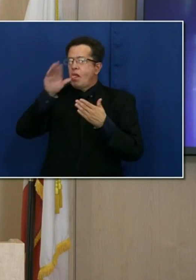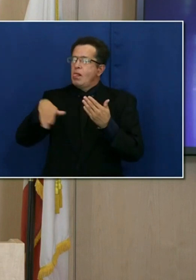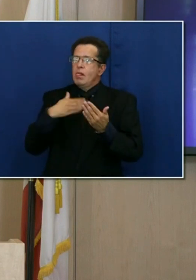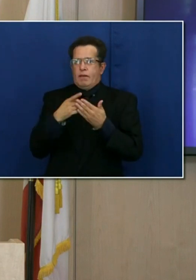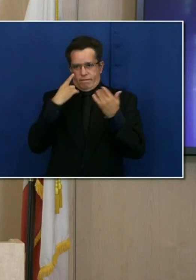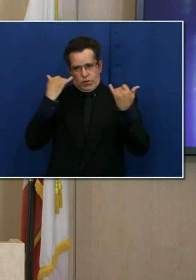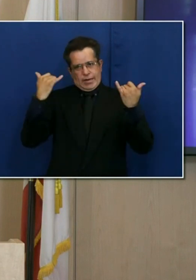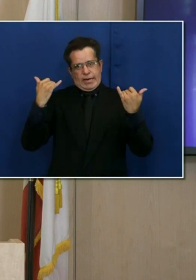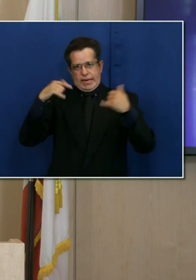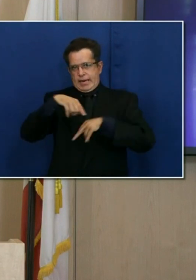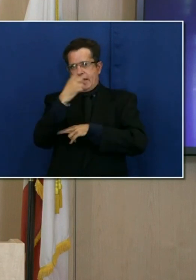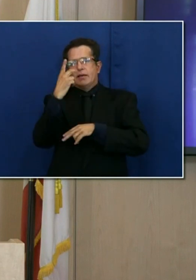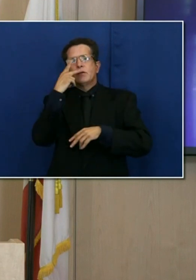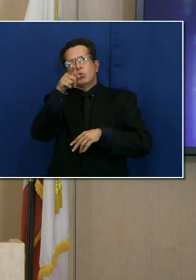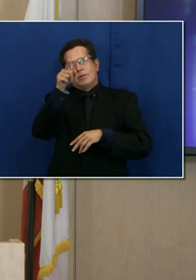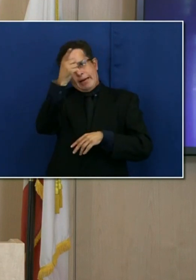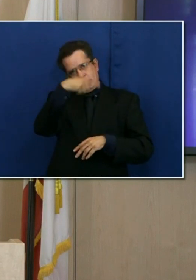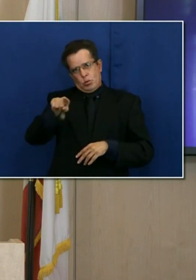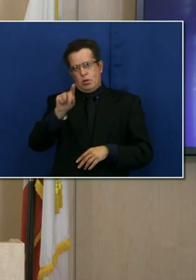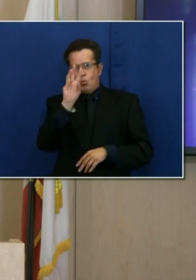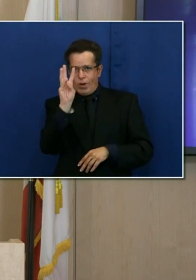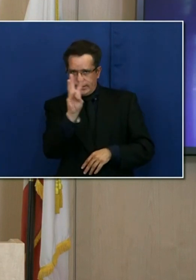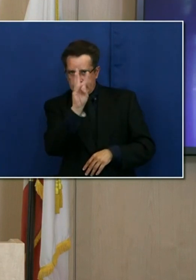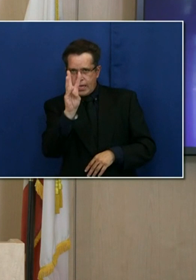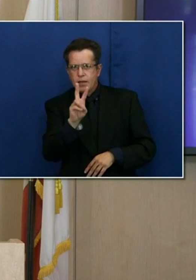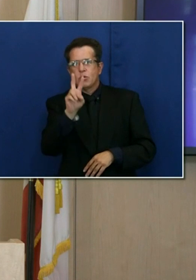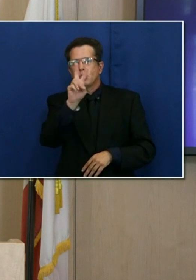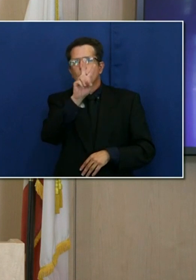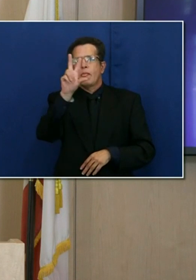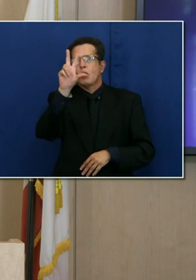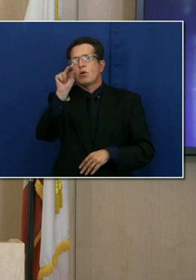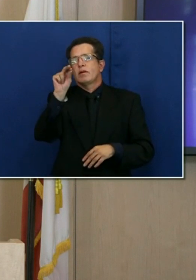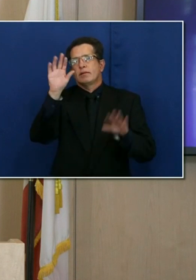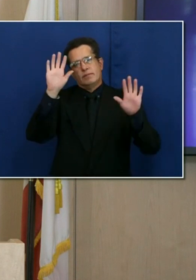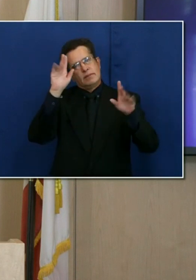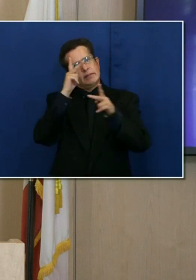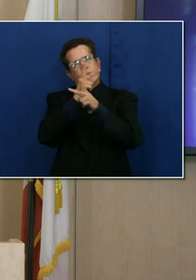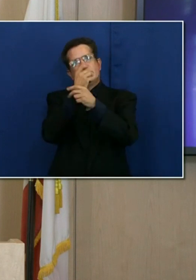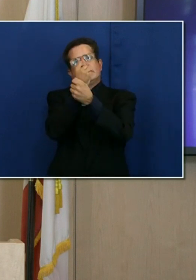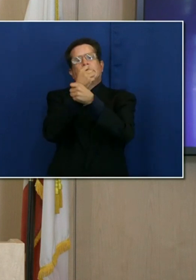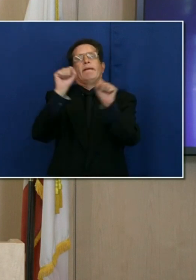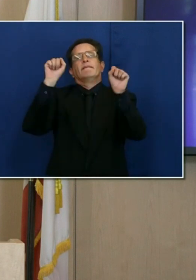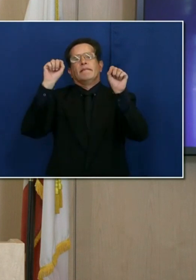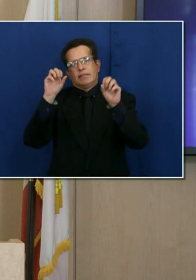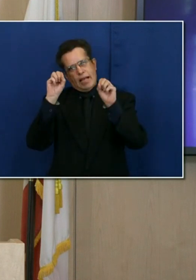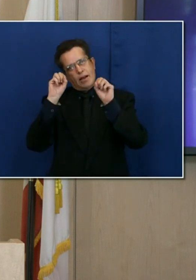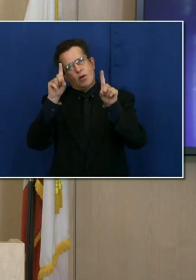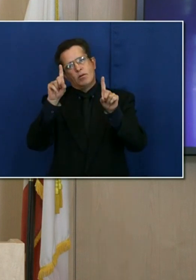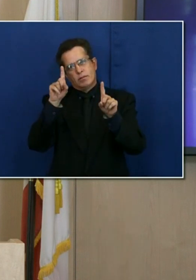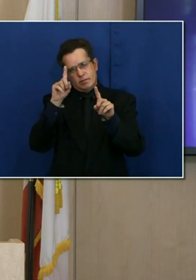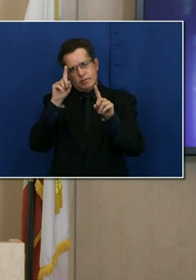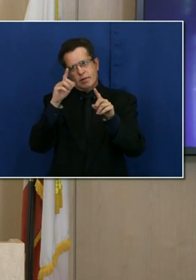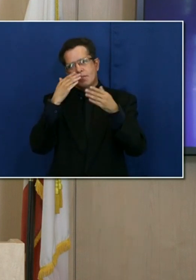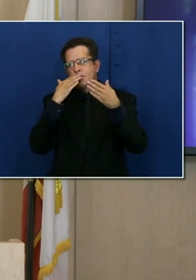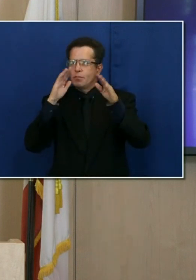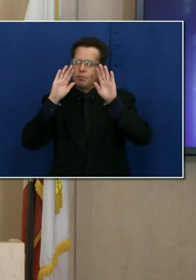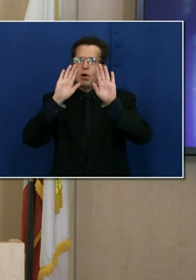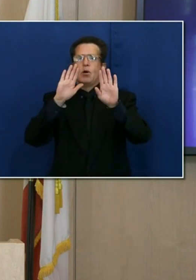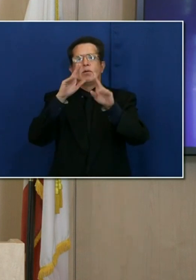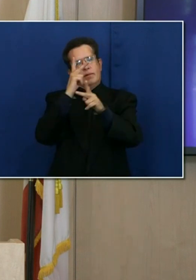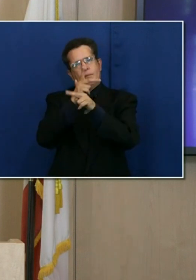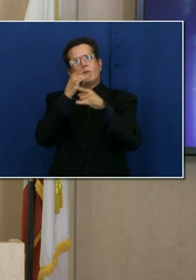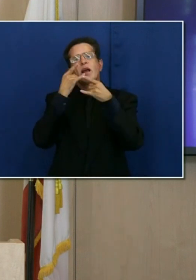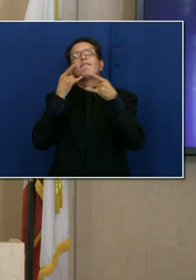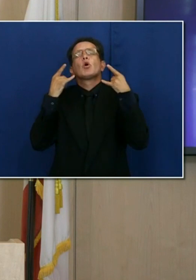back again next Wednesday at 2:30. Until then, please stay safe, San Diego, and remember, wear your facial